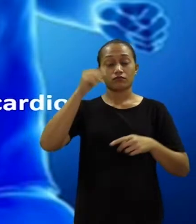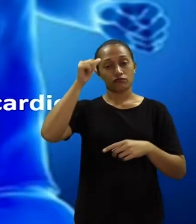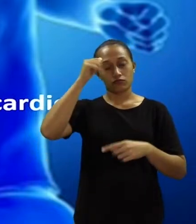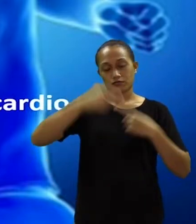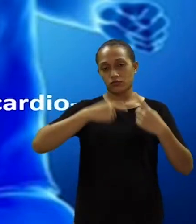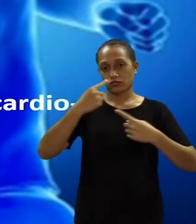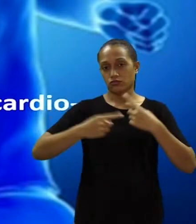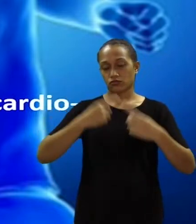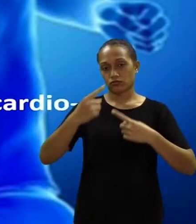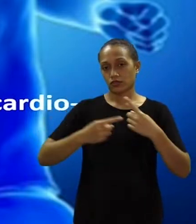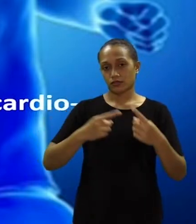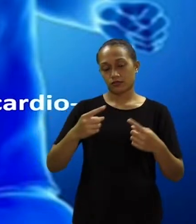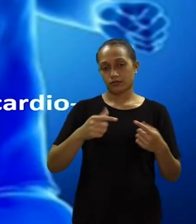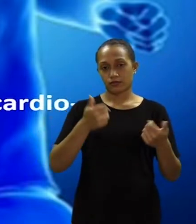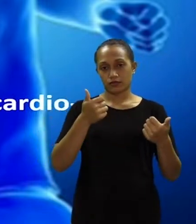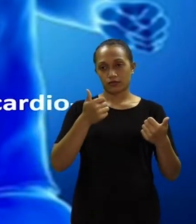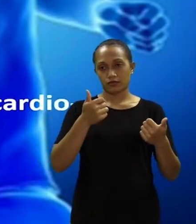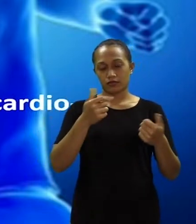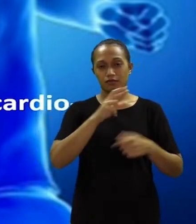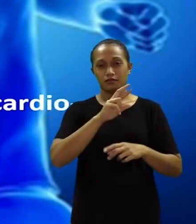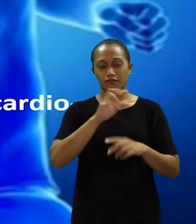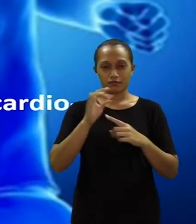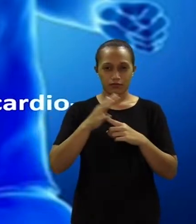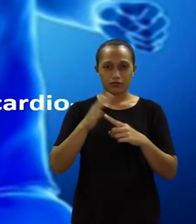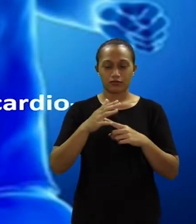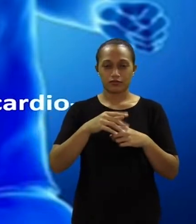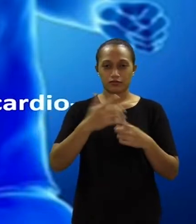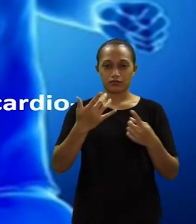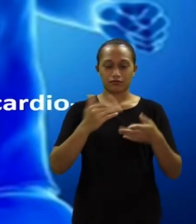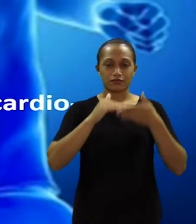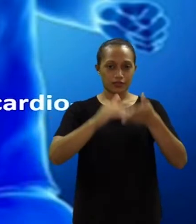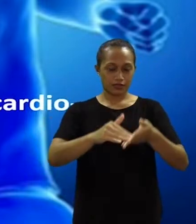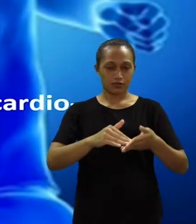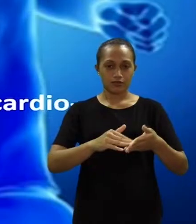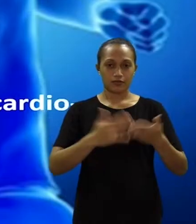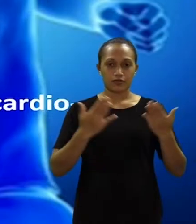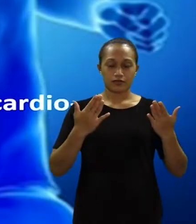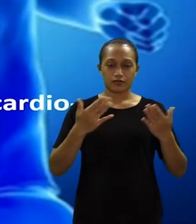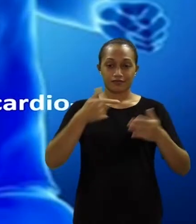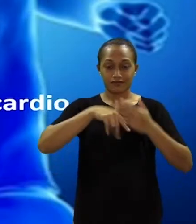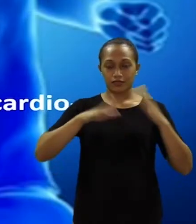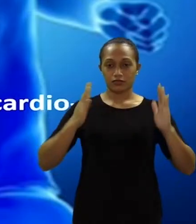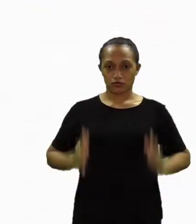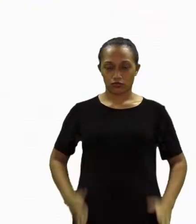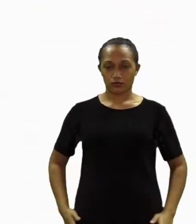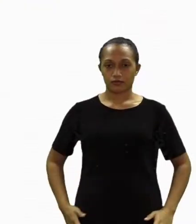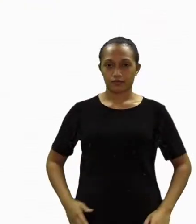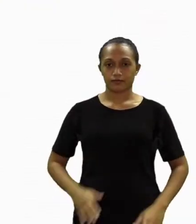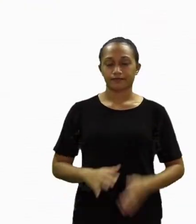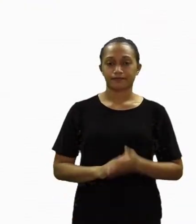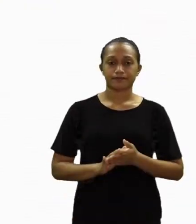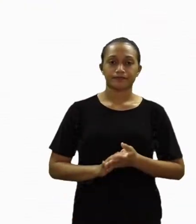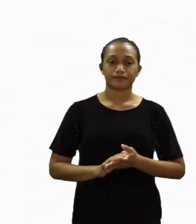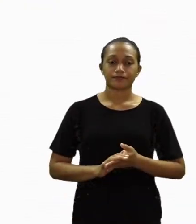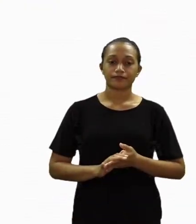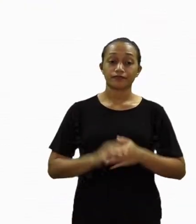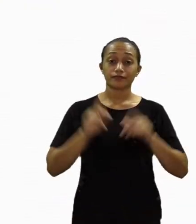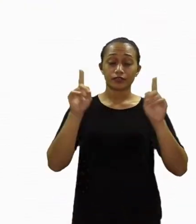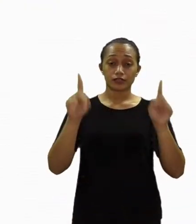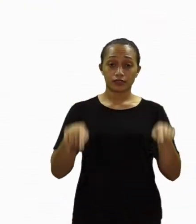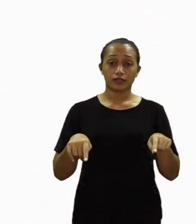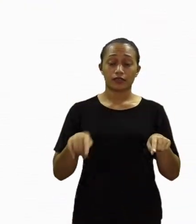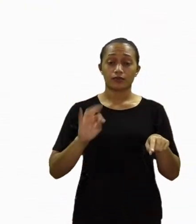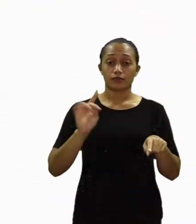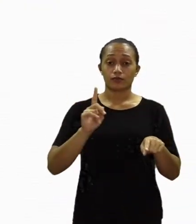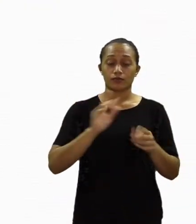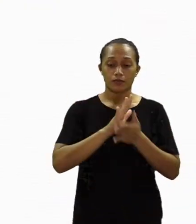benefits of regular exercise to cardiorespiratory system of the human body. To start up our lesson,